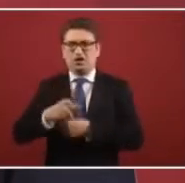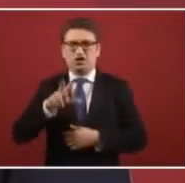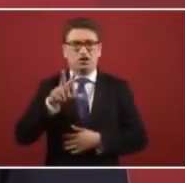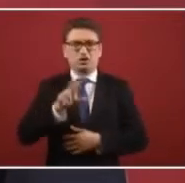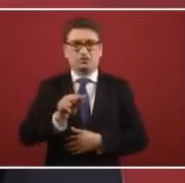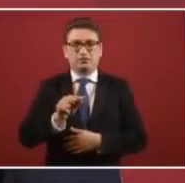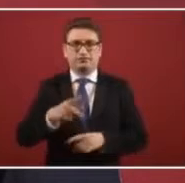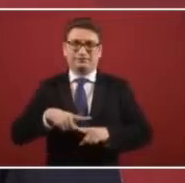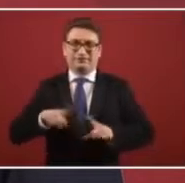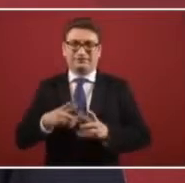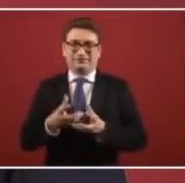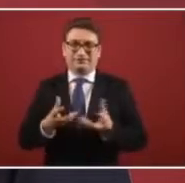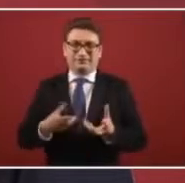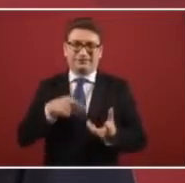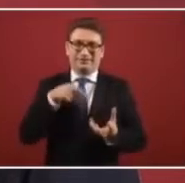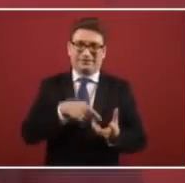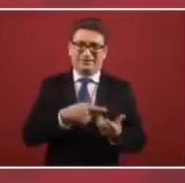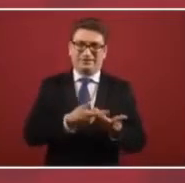They're staining it.